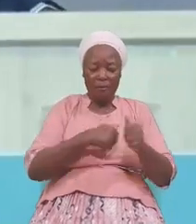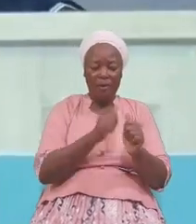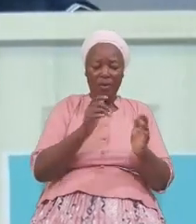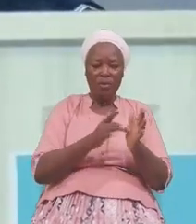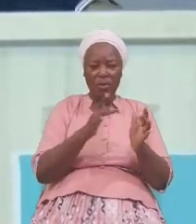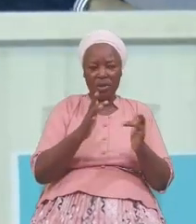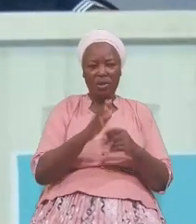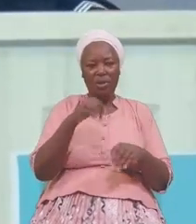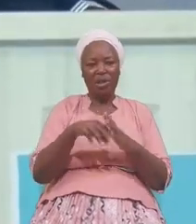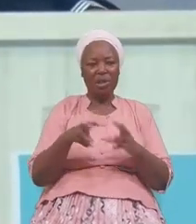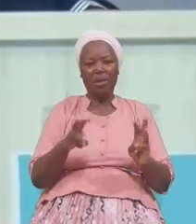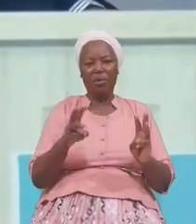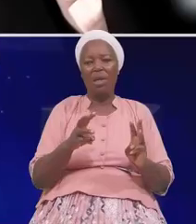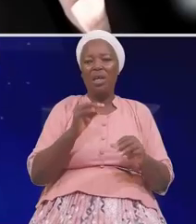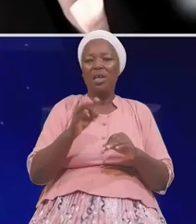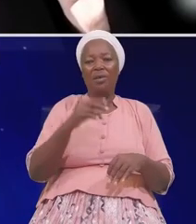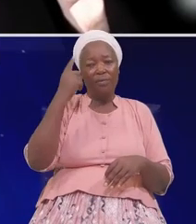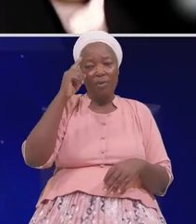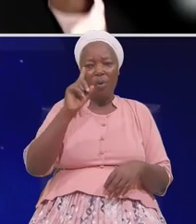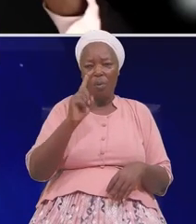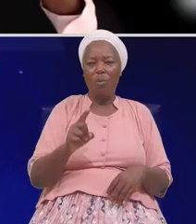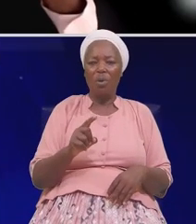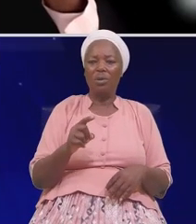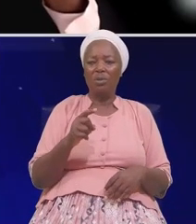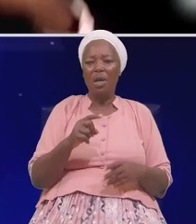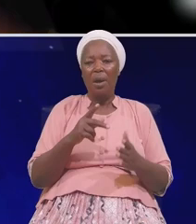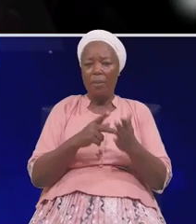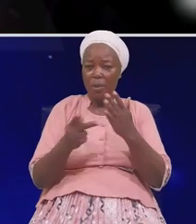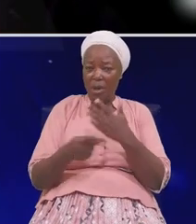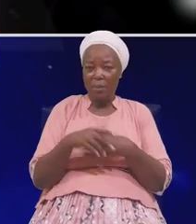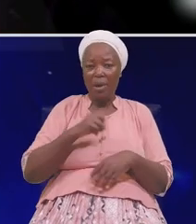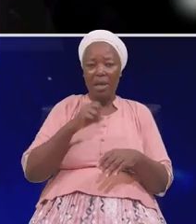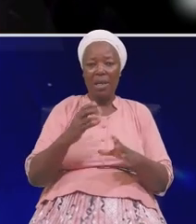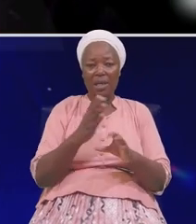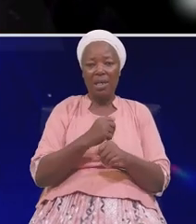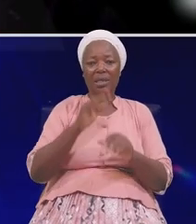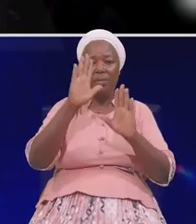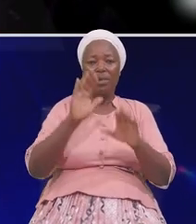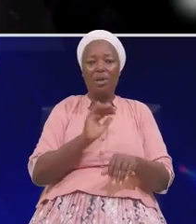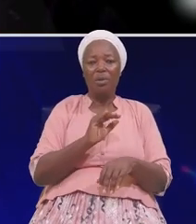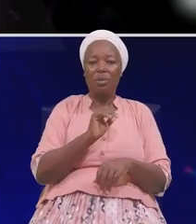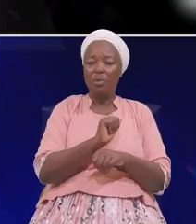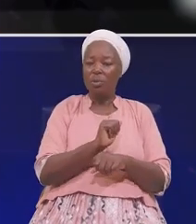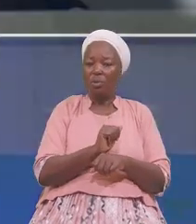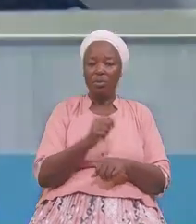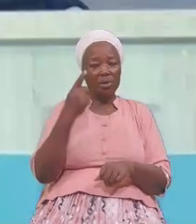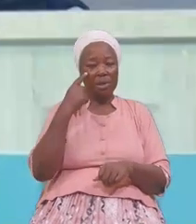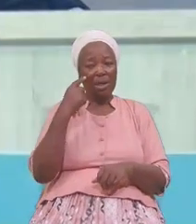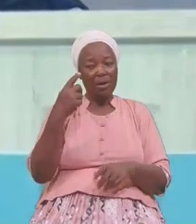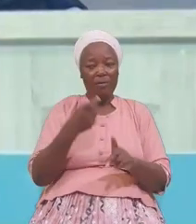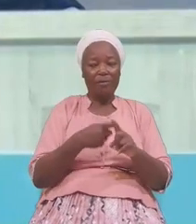for one event I can get miracle sight from Jesus,